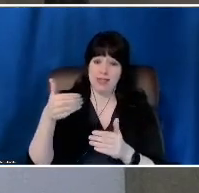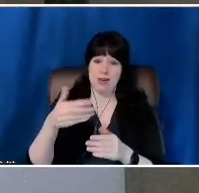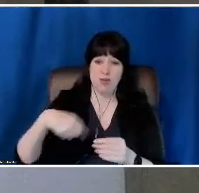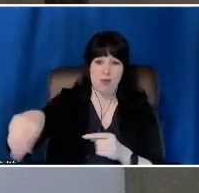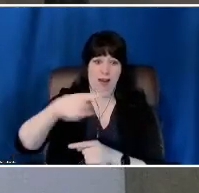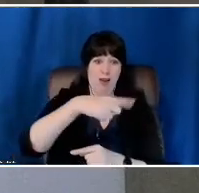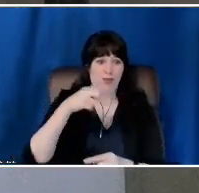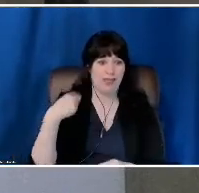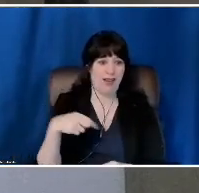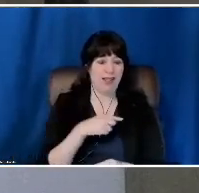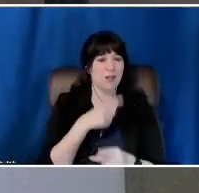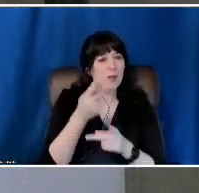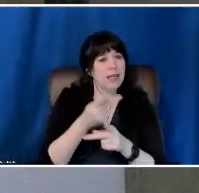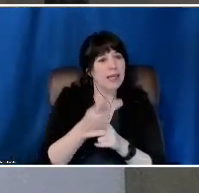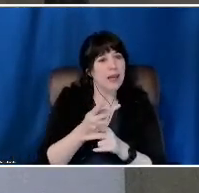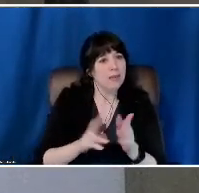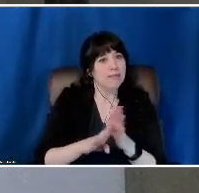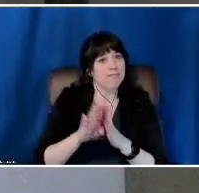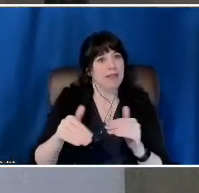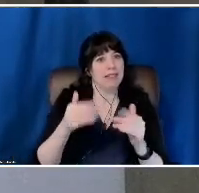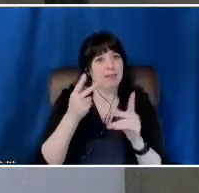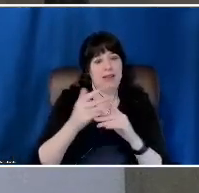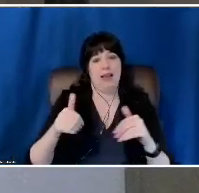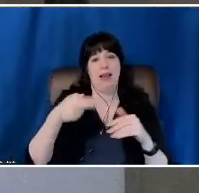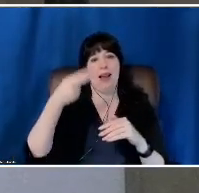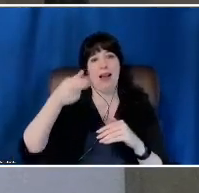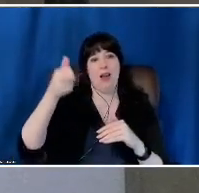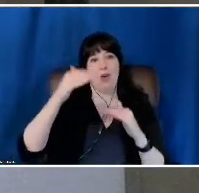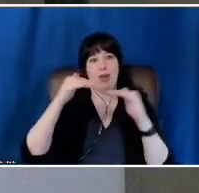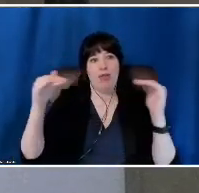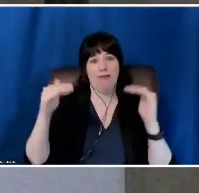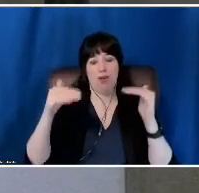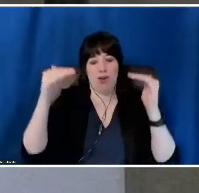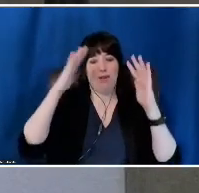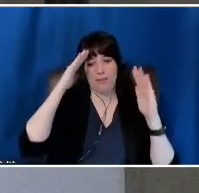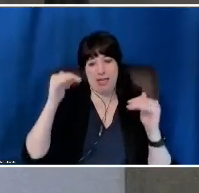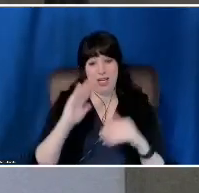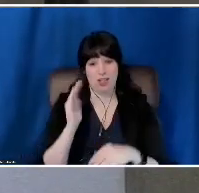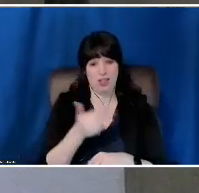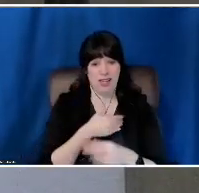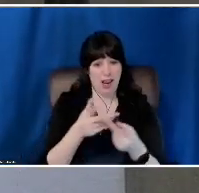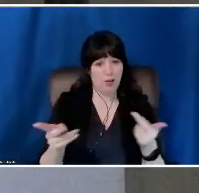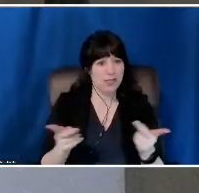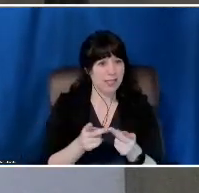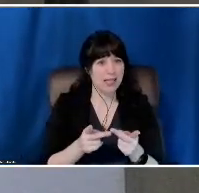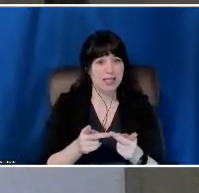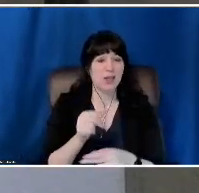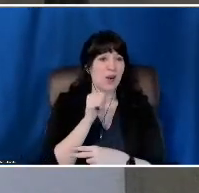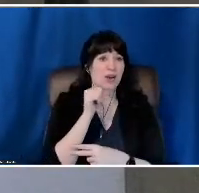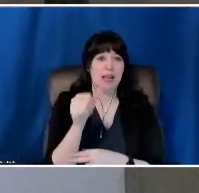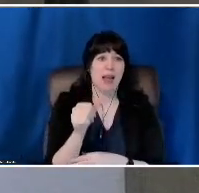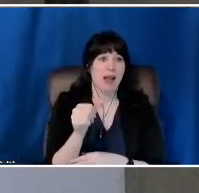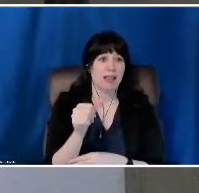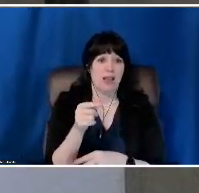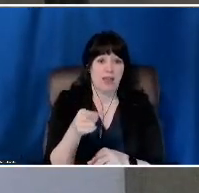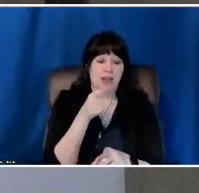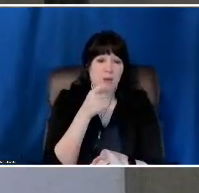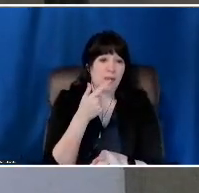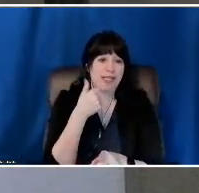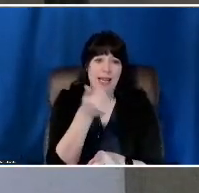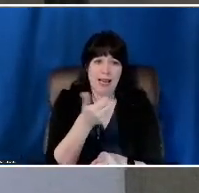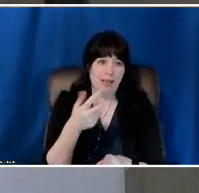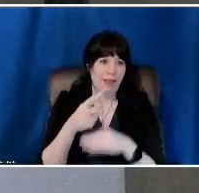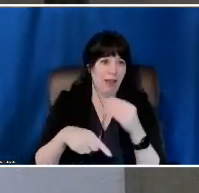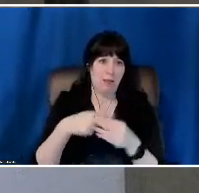maintain them at a higher level of expectations, and that our sites are not say anything about public housing